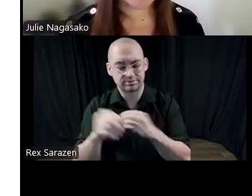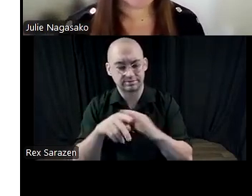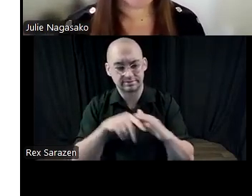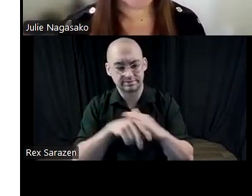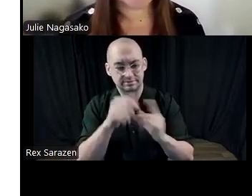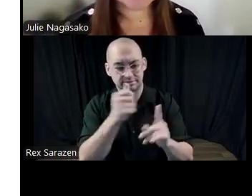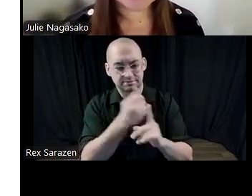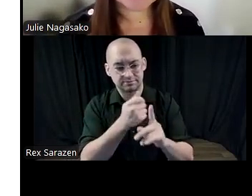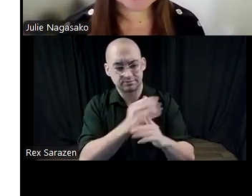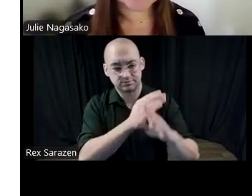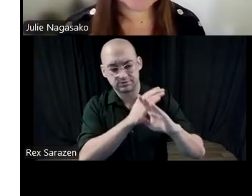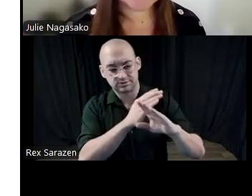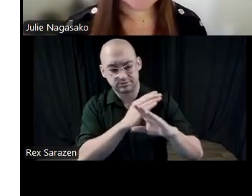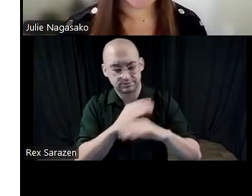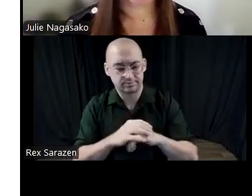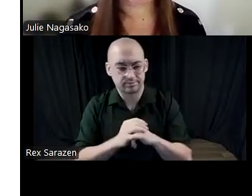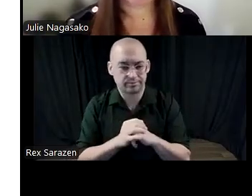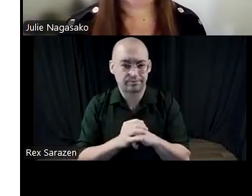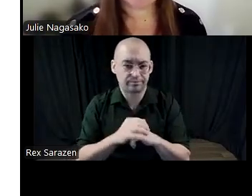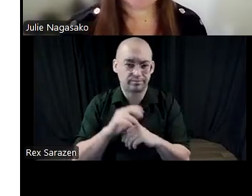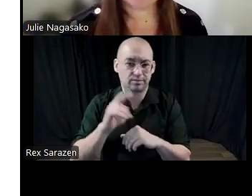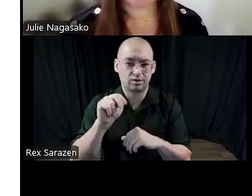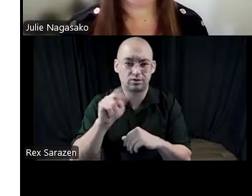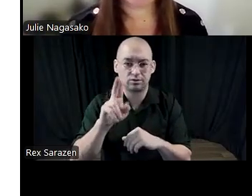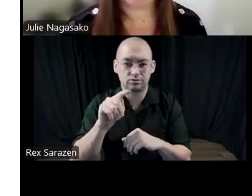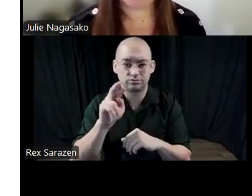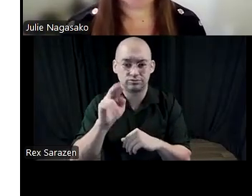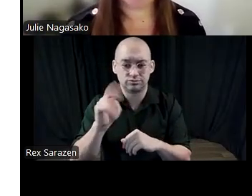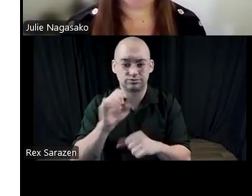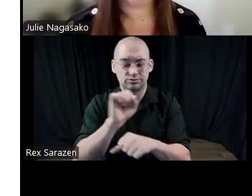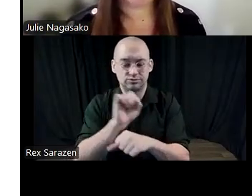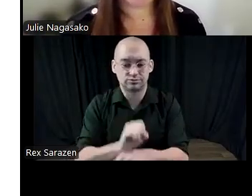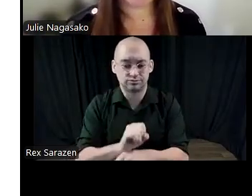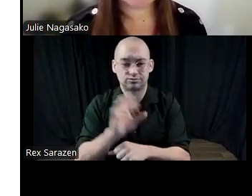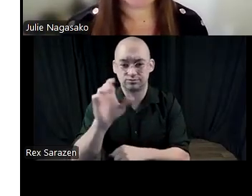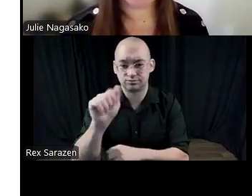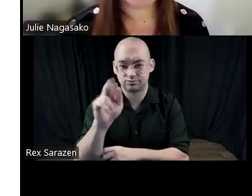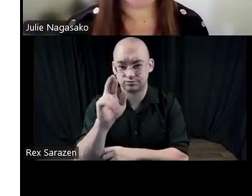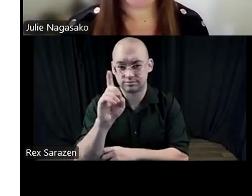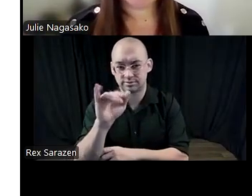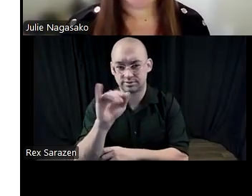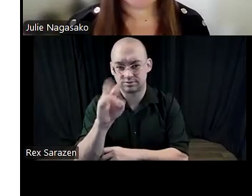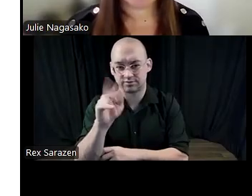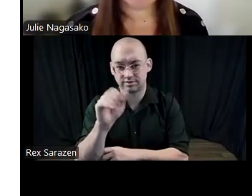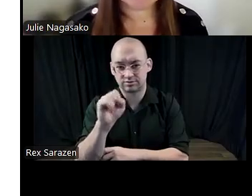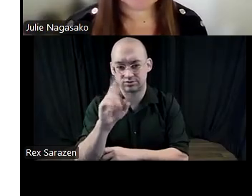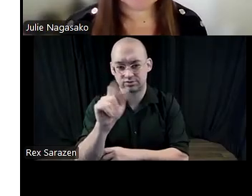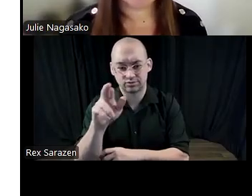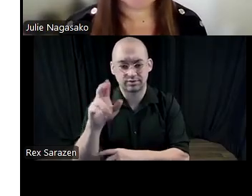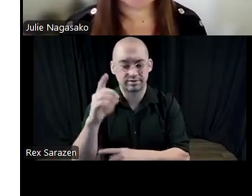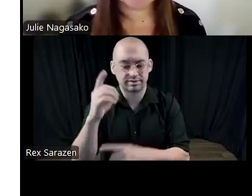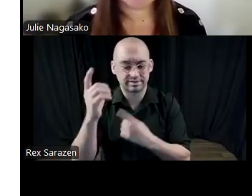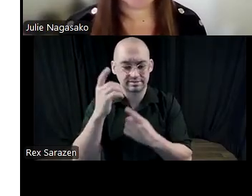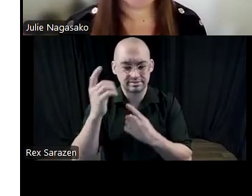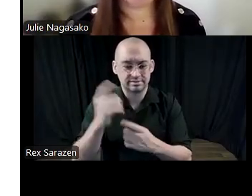program, helping with nutrition security, and our cardiovascular disease prevention program. So those are also teams that we're relying on